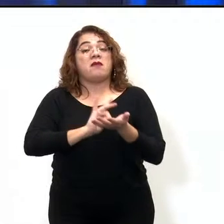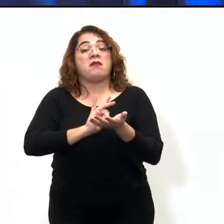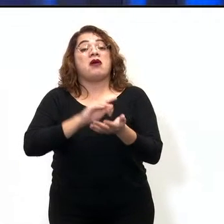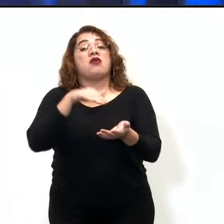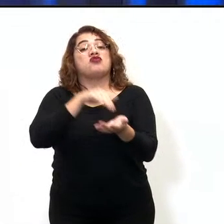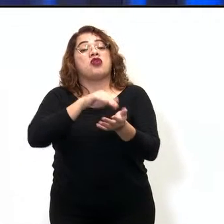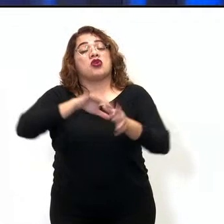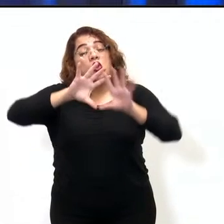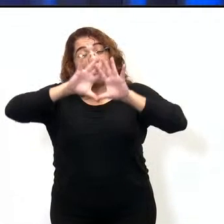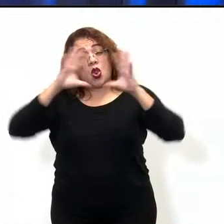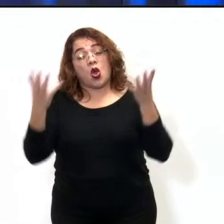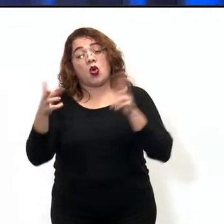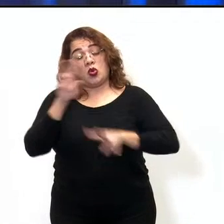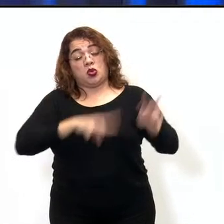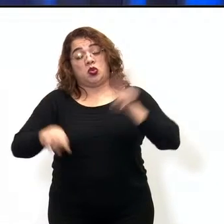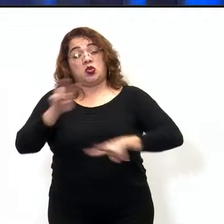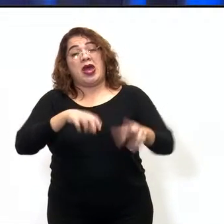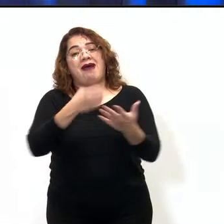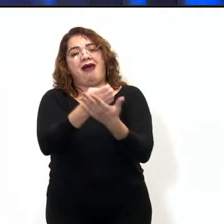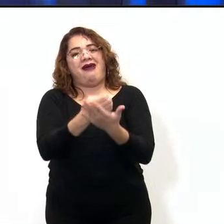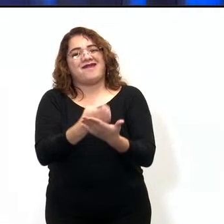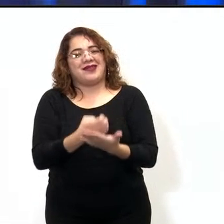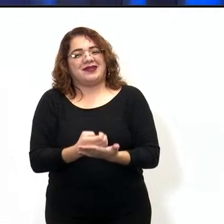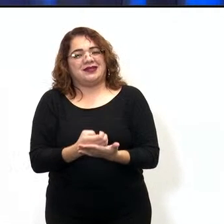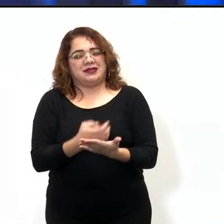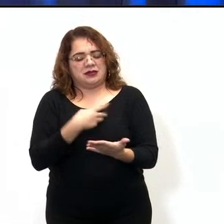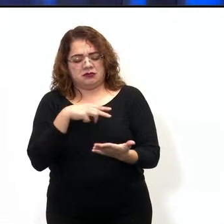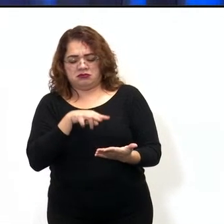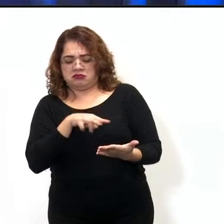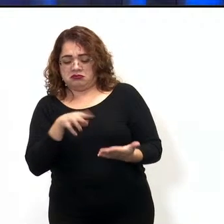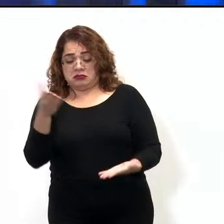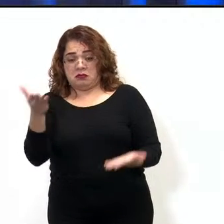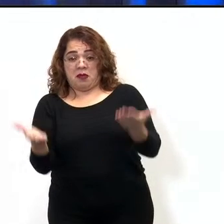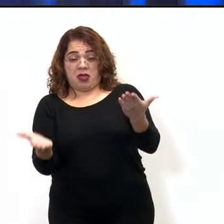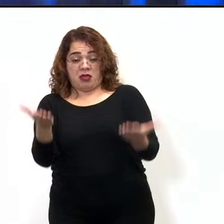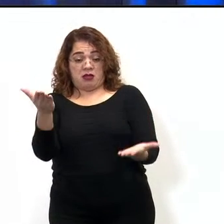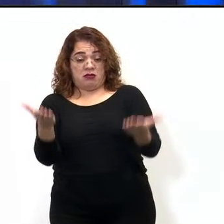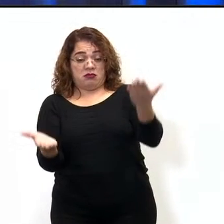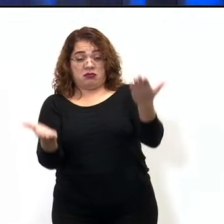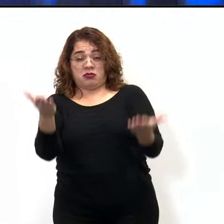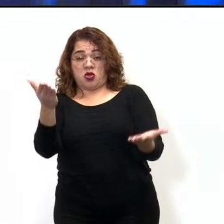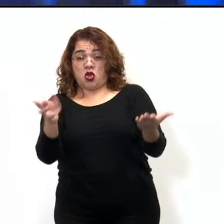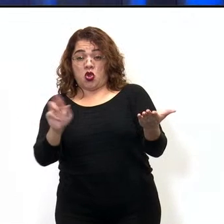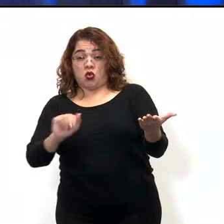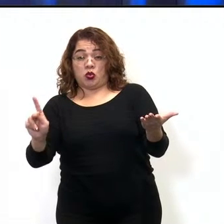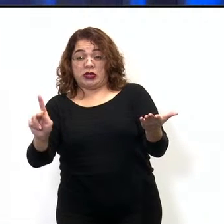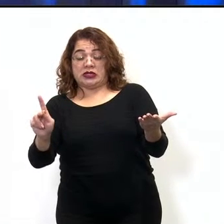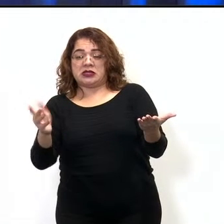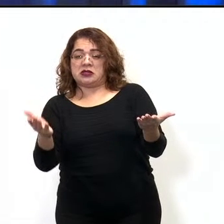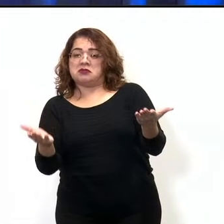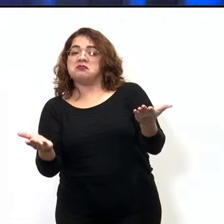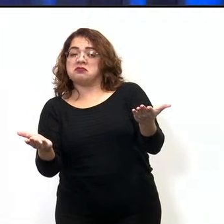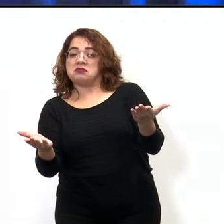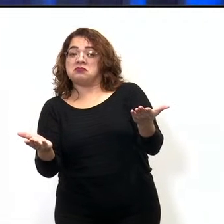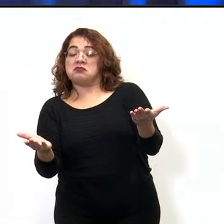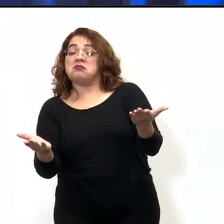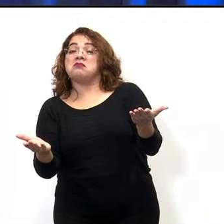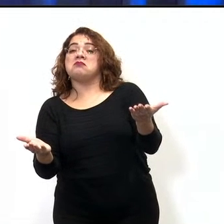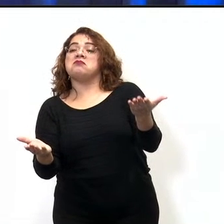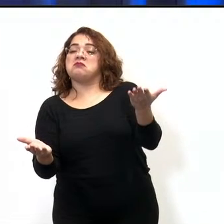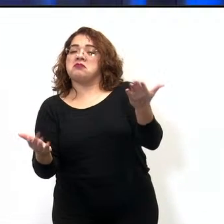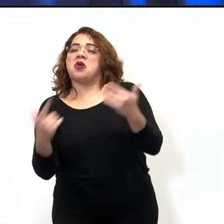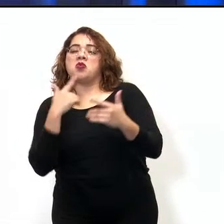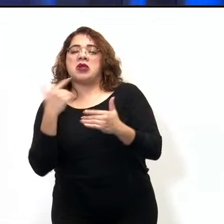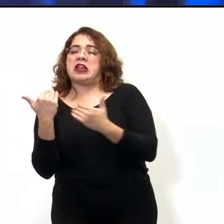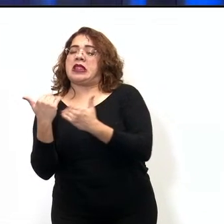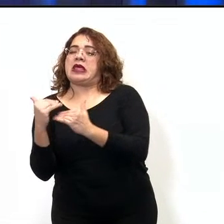looked at the evidence. They've weighed the benefits against the risks, and they find the risks really to be limited, and that they're very